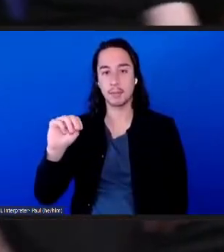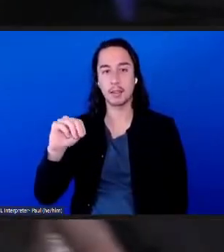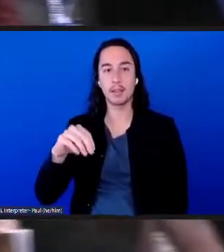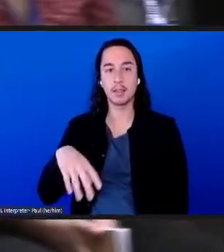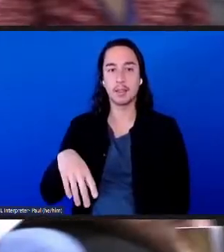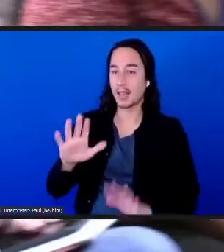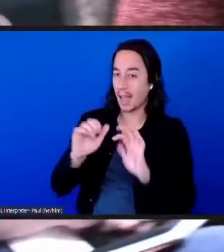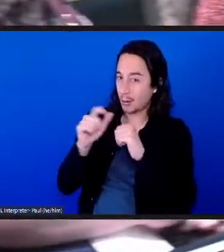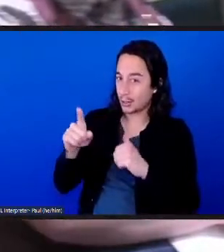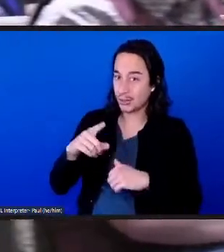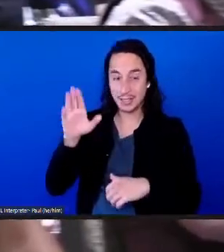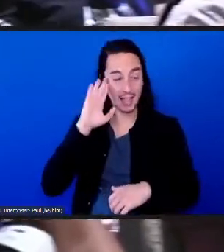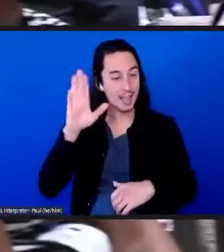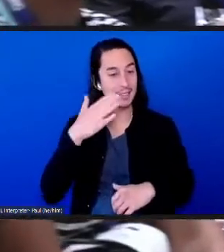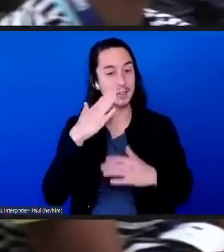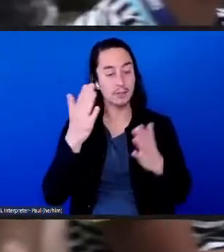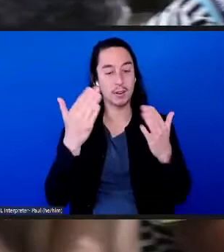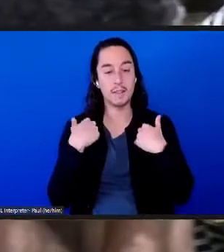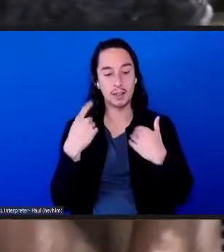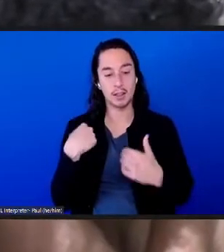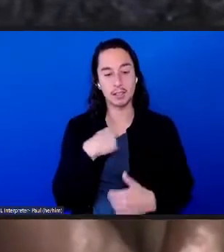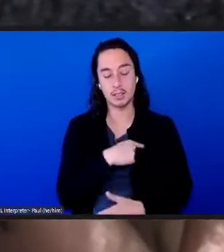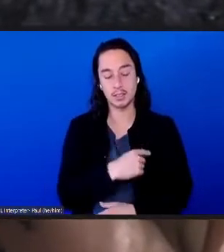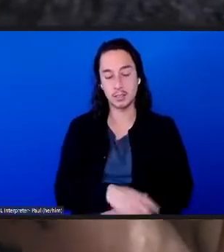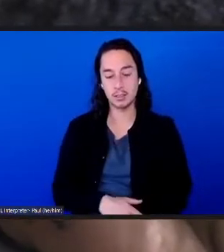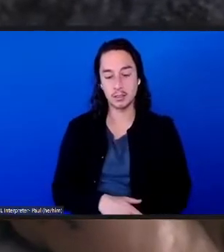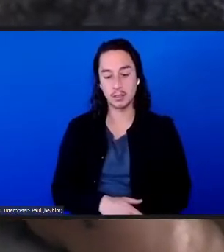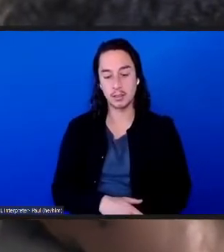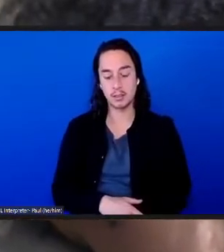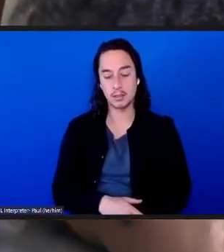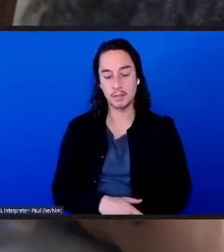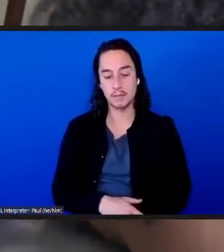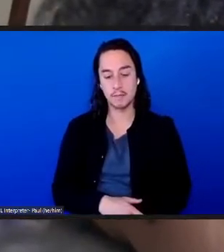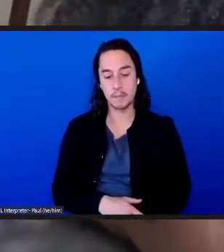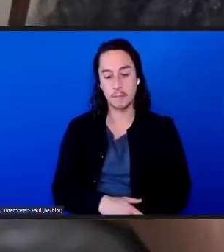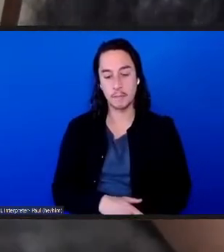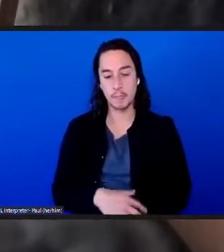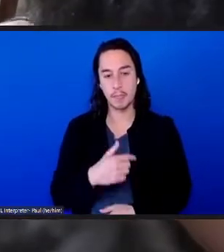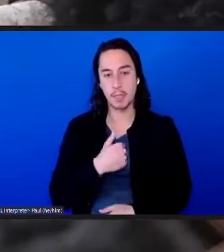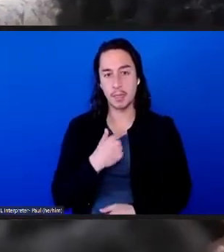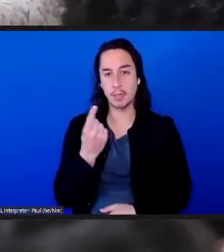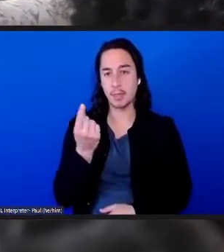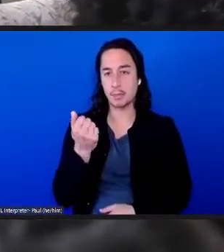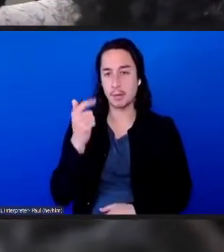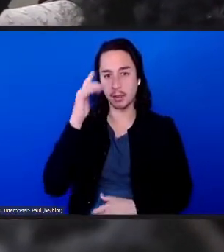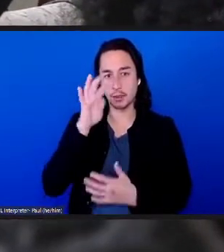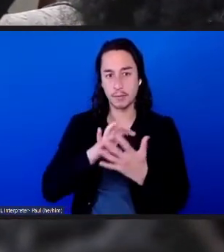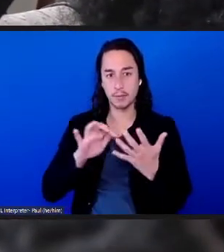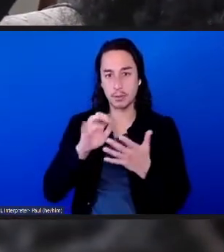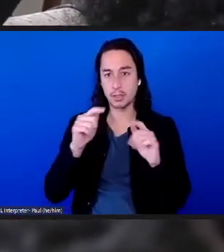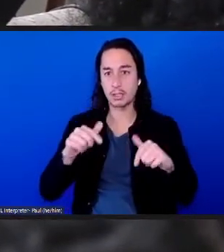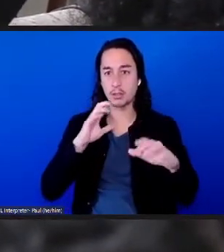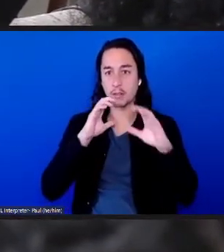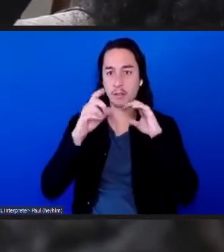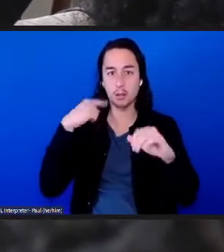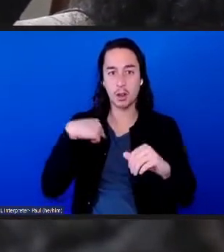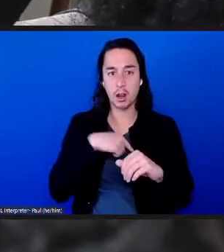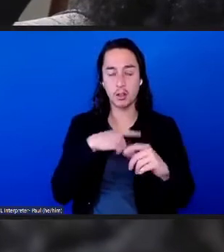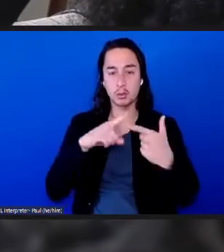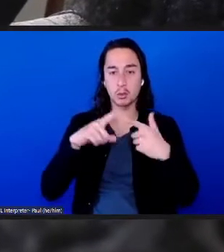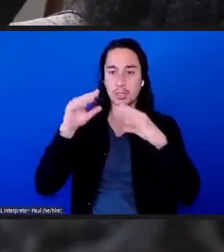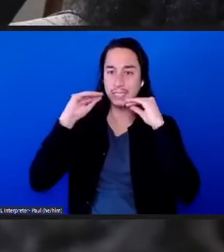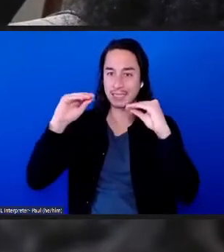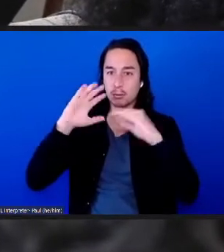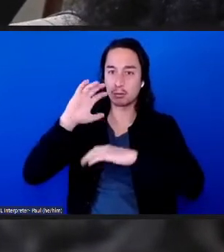Thank you for having us and hosting this. I guess I'm a little confused. Is this conversation for us to try to teach the establishment